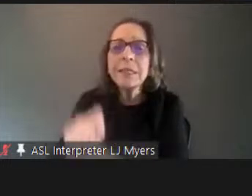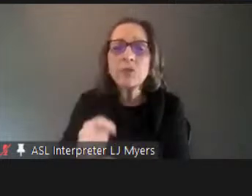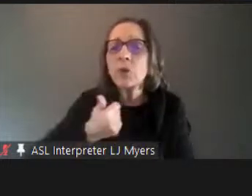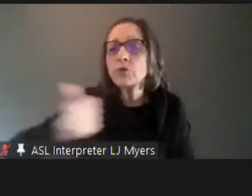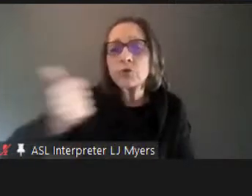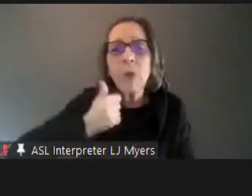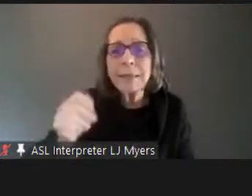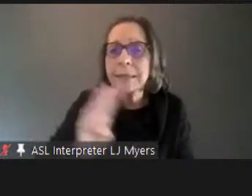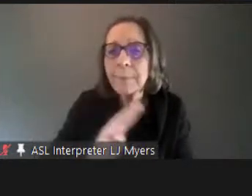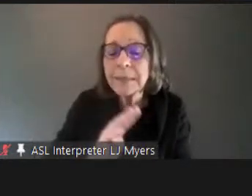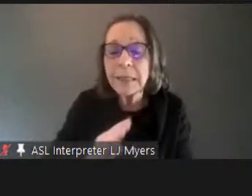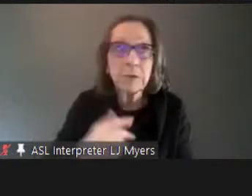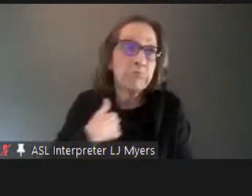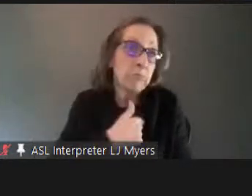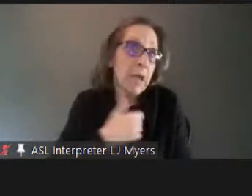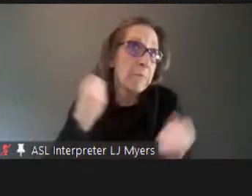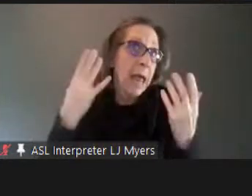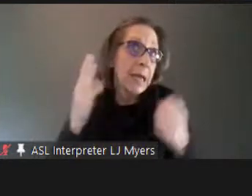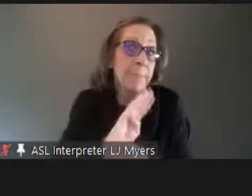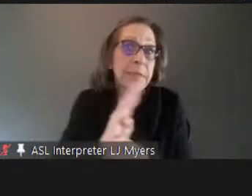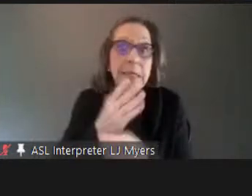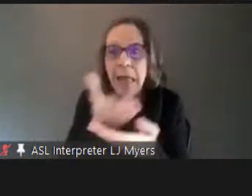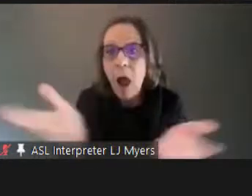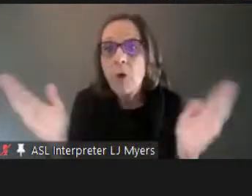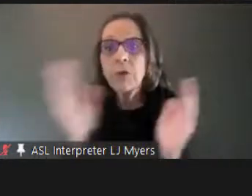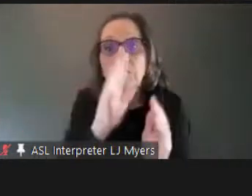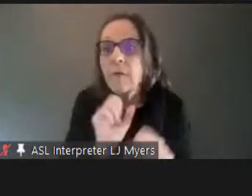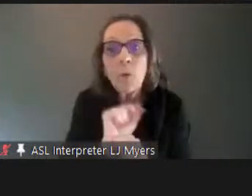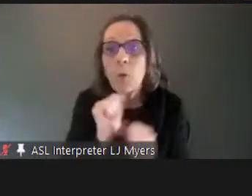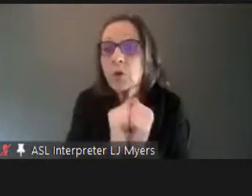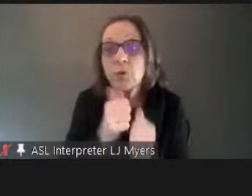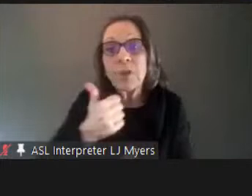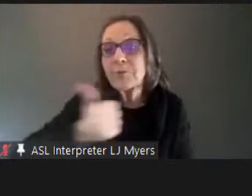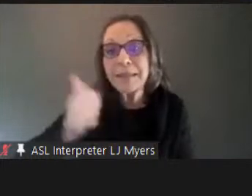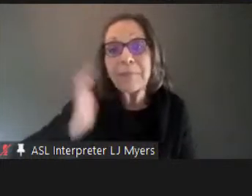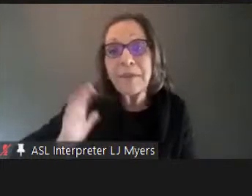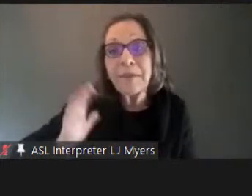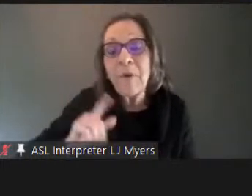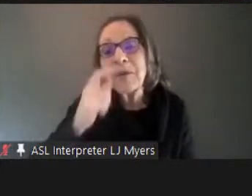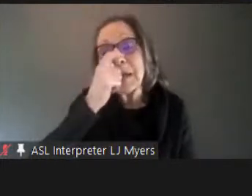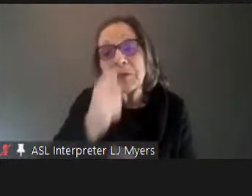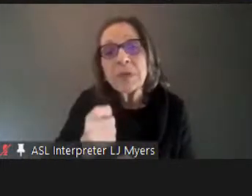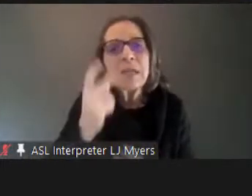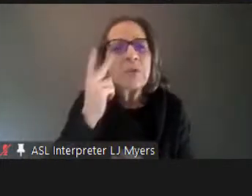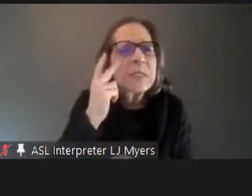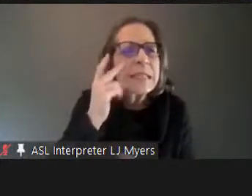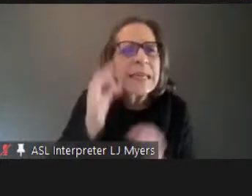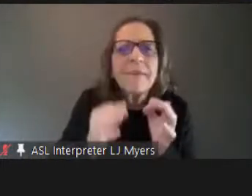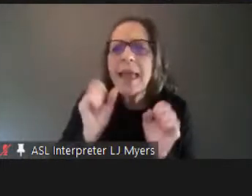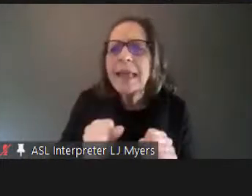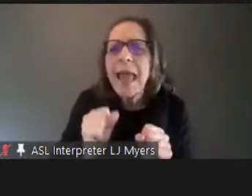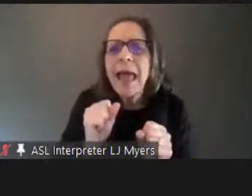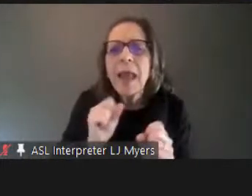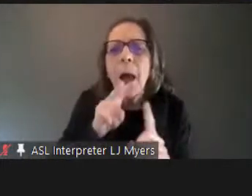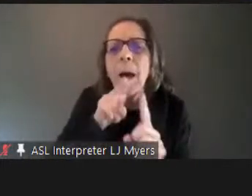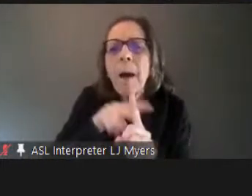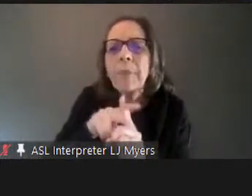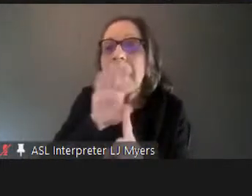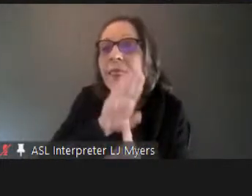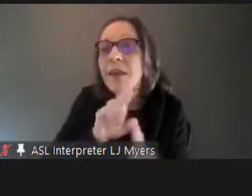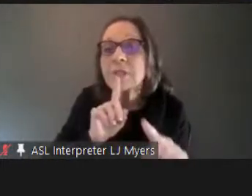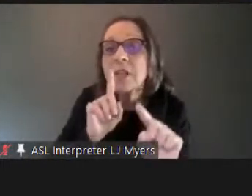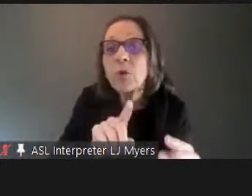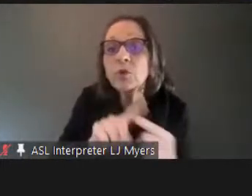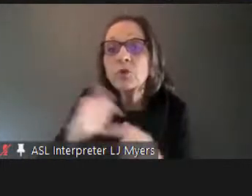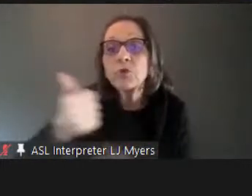We have a lot of companies out there that have never worked with transit before, and they're interested in seeing if they can apply their solutions to transit. So